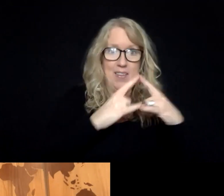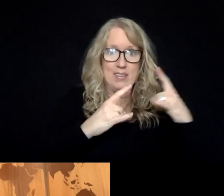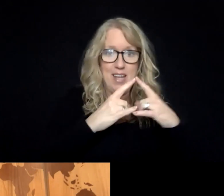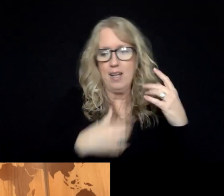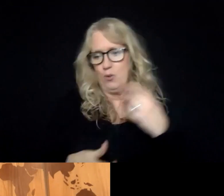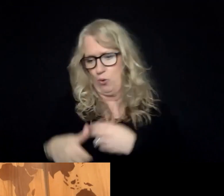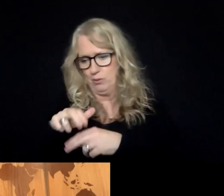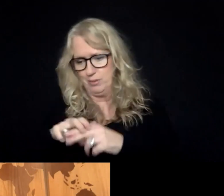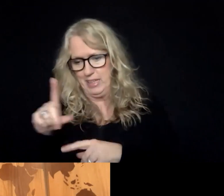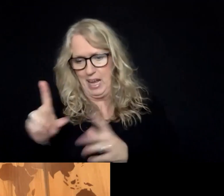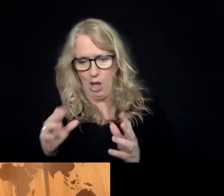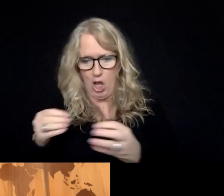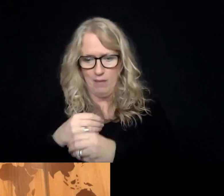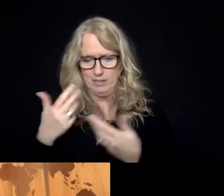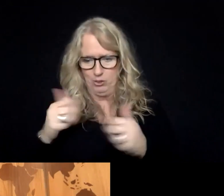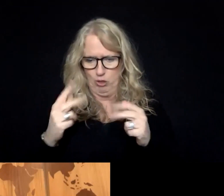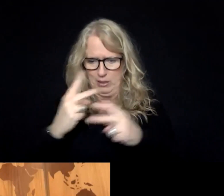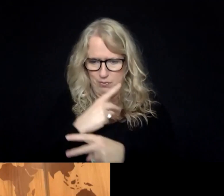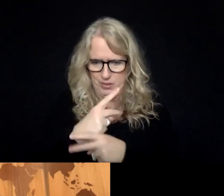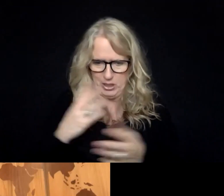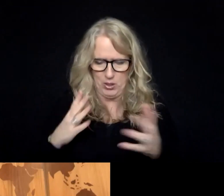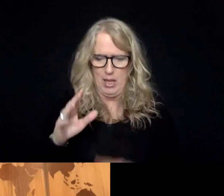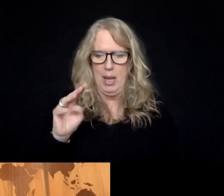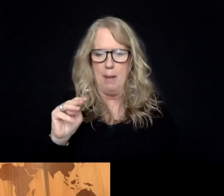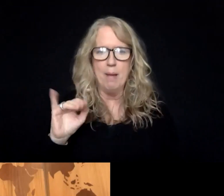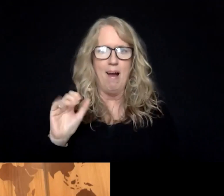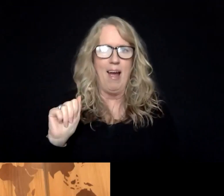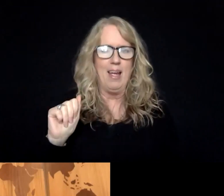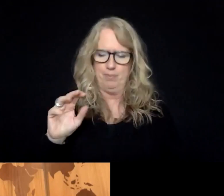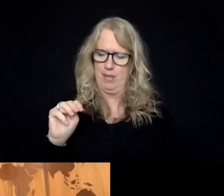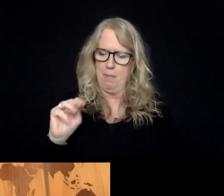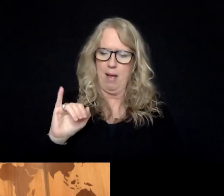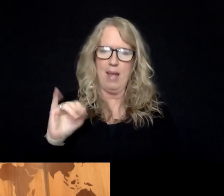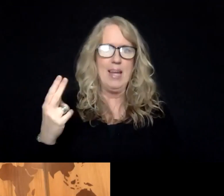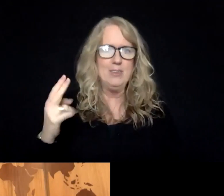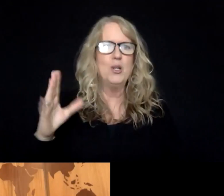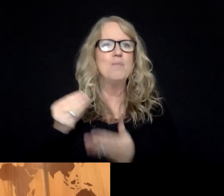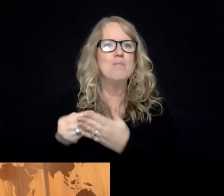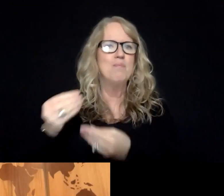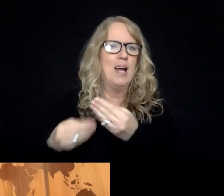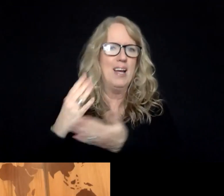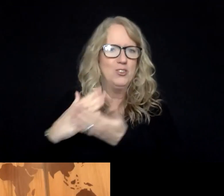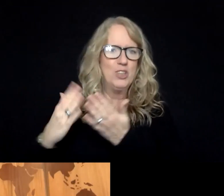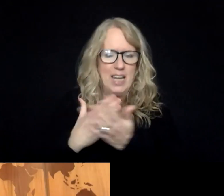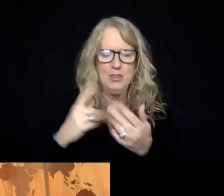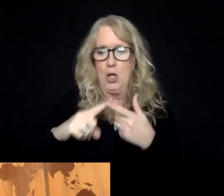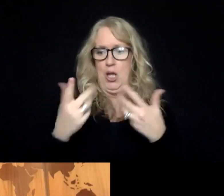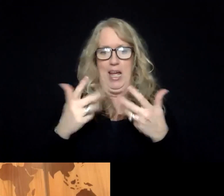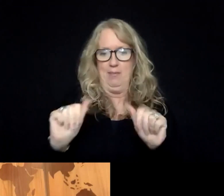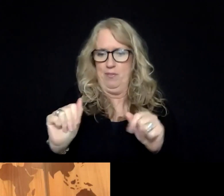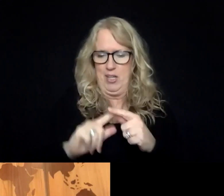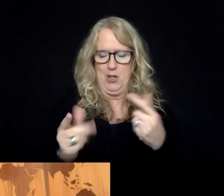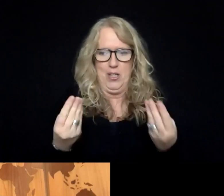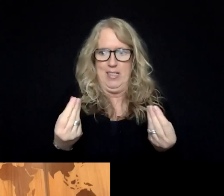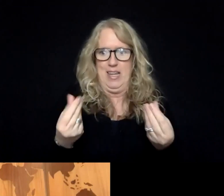there in your office trying to figure out your NIH budget. So I had the luxury of it being very palpable, very tangible.